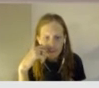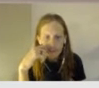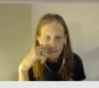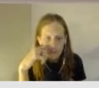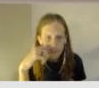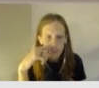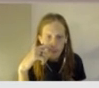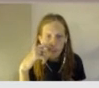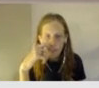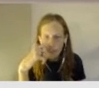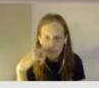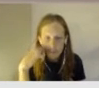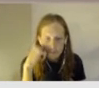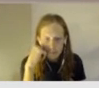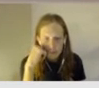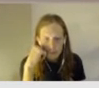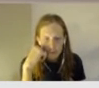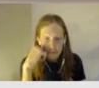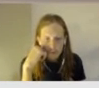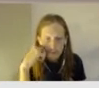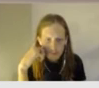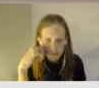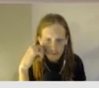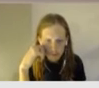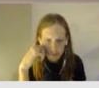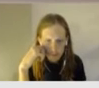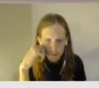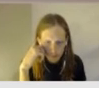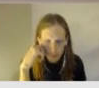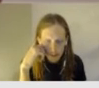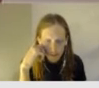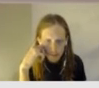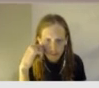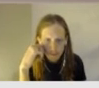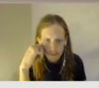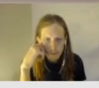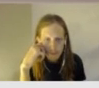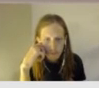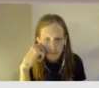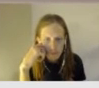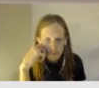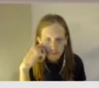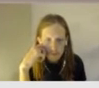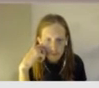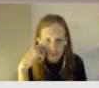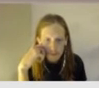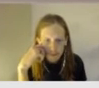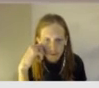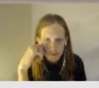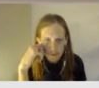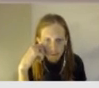fast lenses. And it's just, it's a killer camera. I've taken them all over the world now, and they just keep going and going.